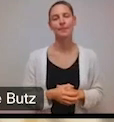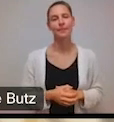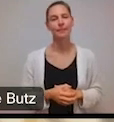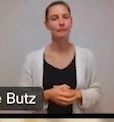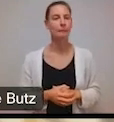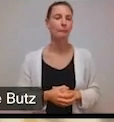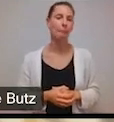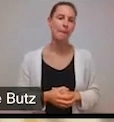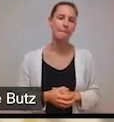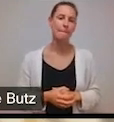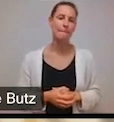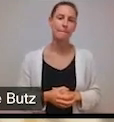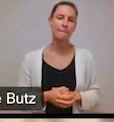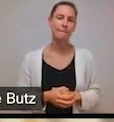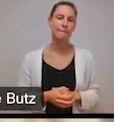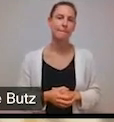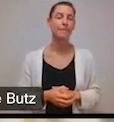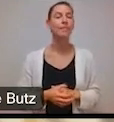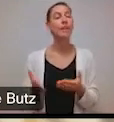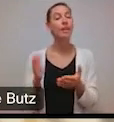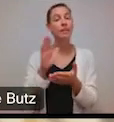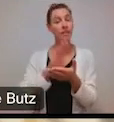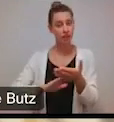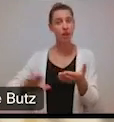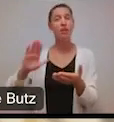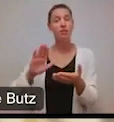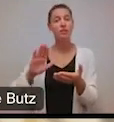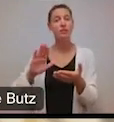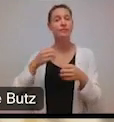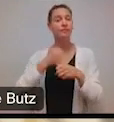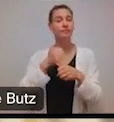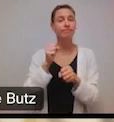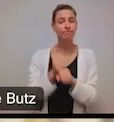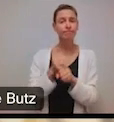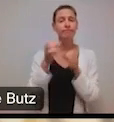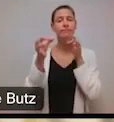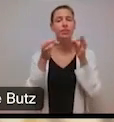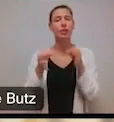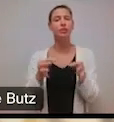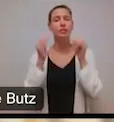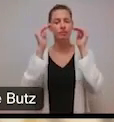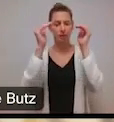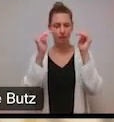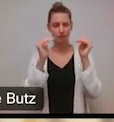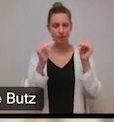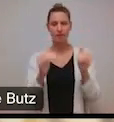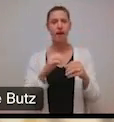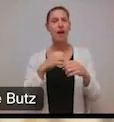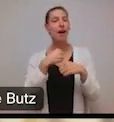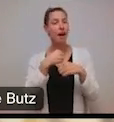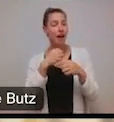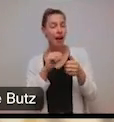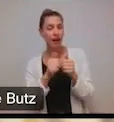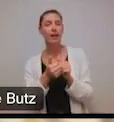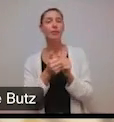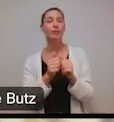So the college has actually created step-by-step instructions on how to create your college signature.